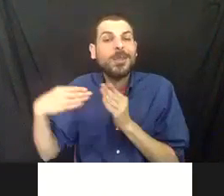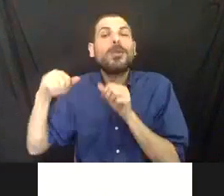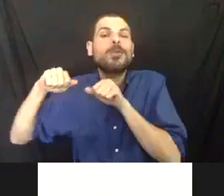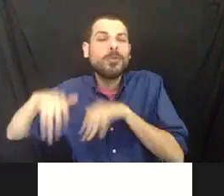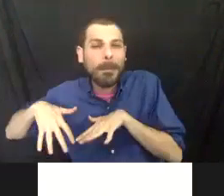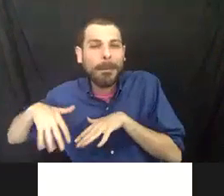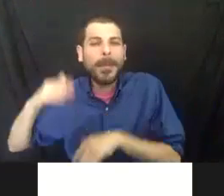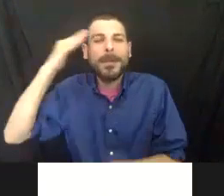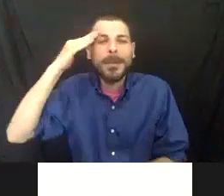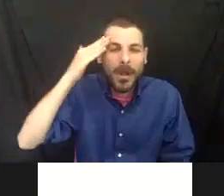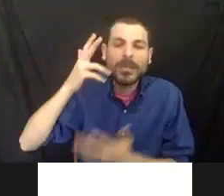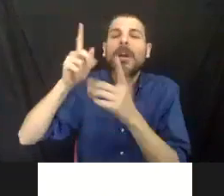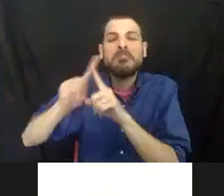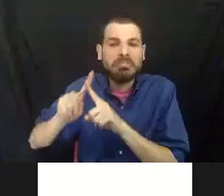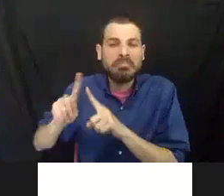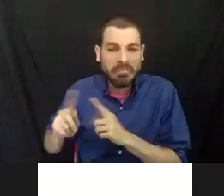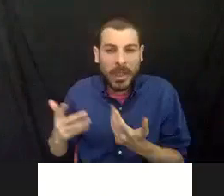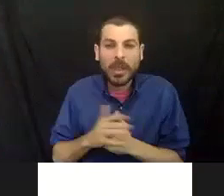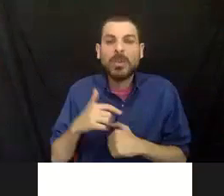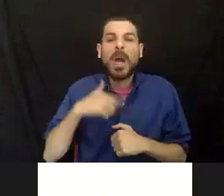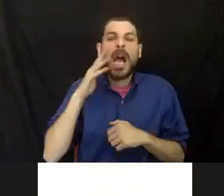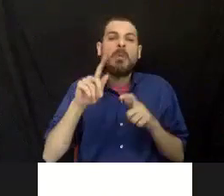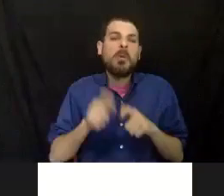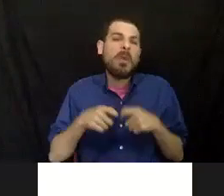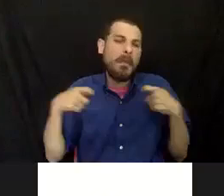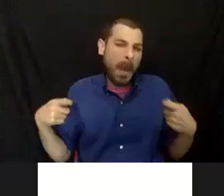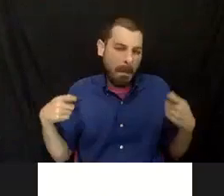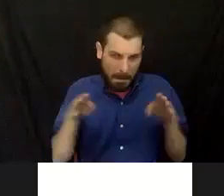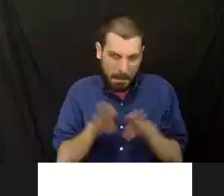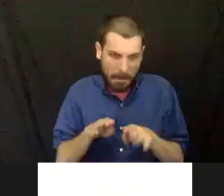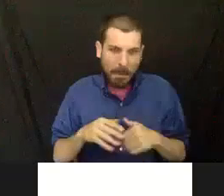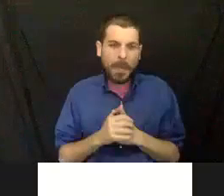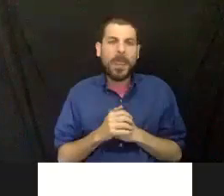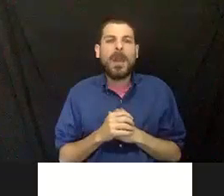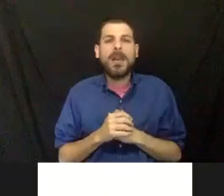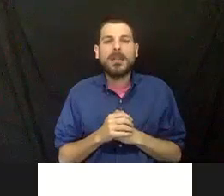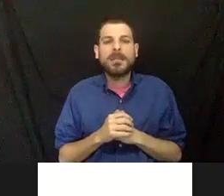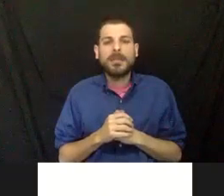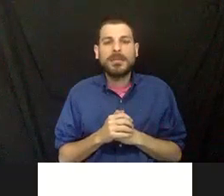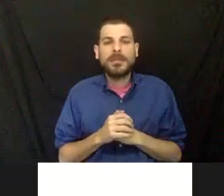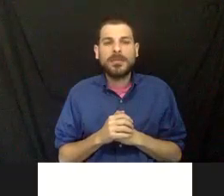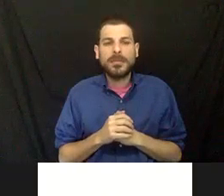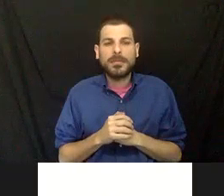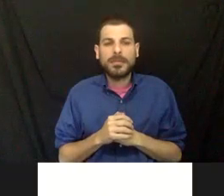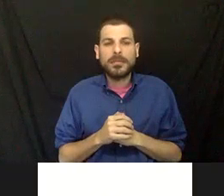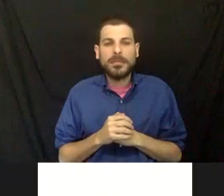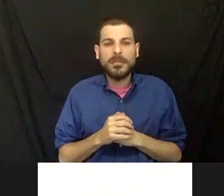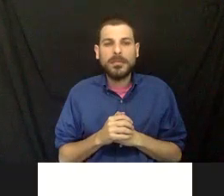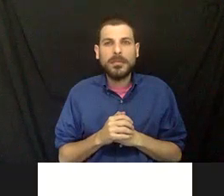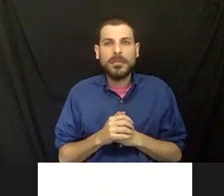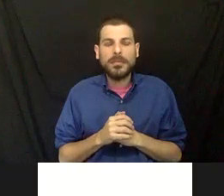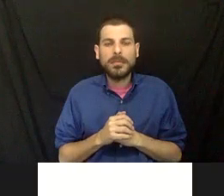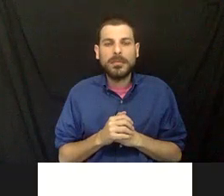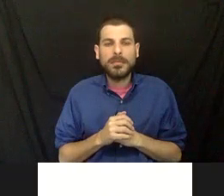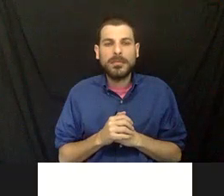that's I'll just wrap up there. I know it's a lot of information. I'm getting a little hoarse, but you know, I